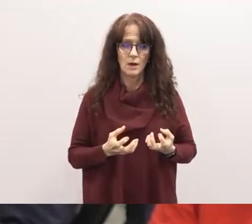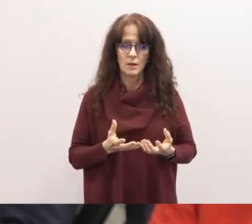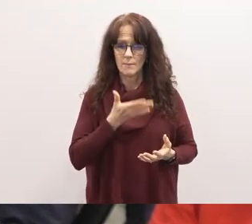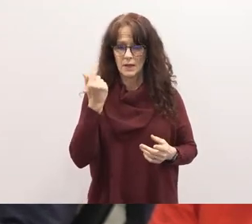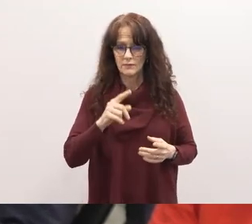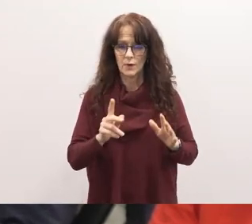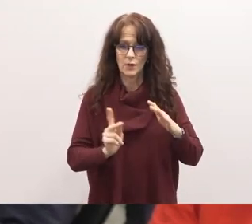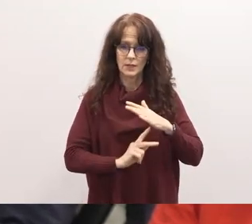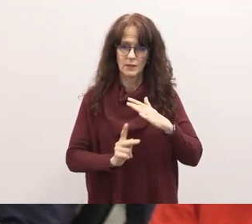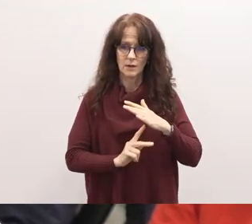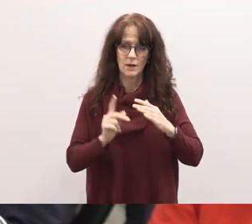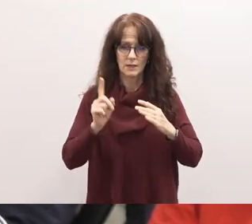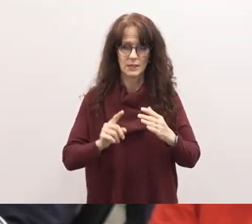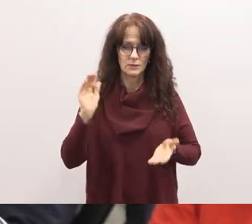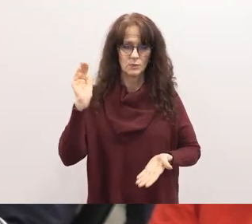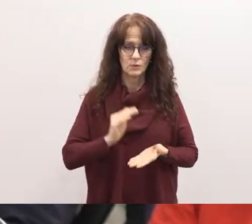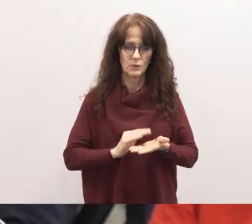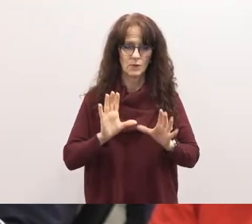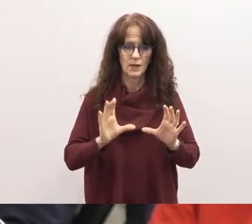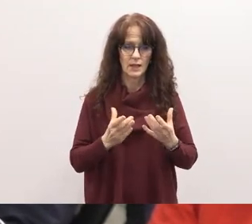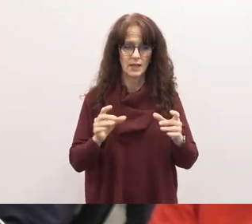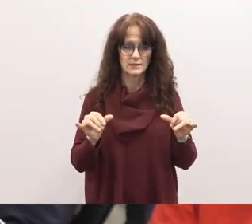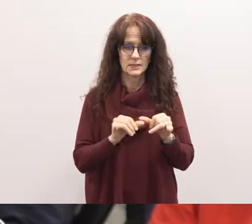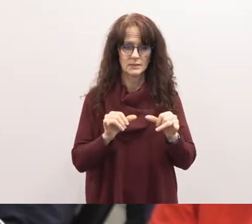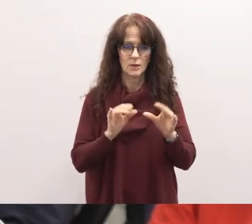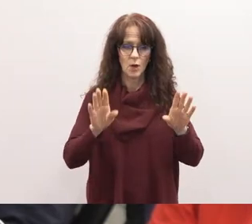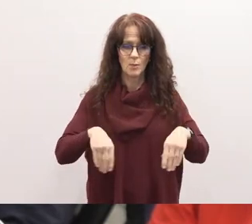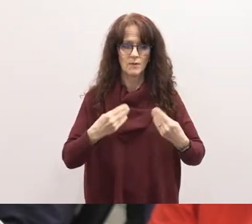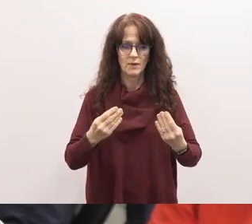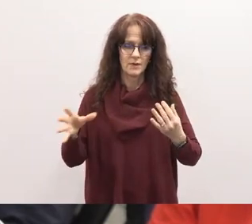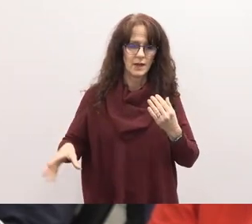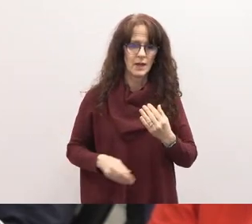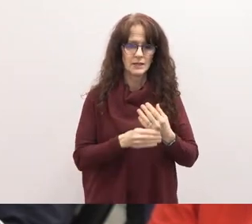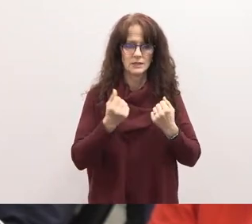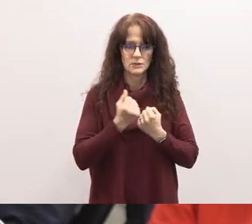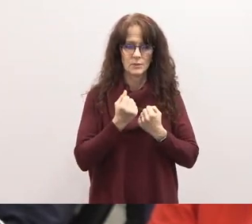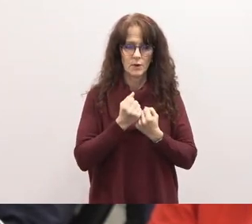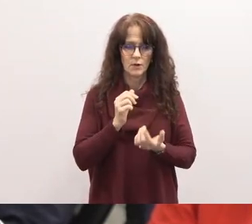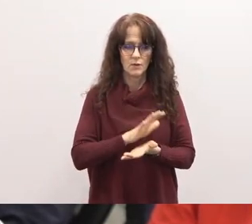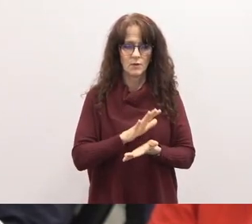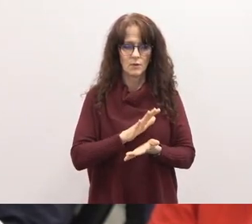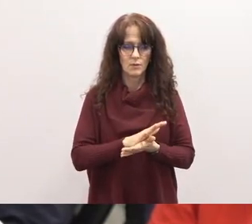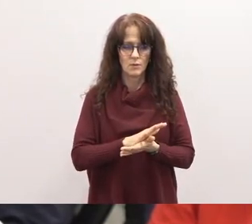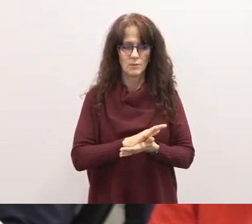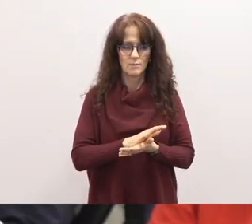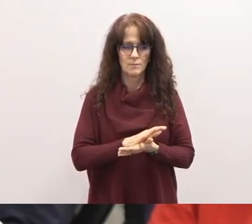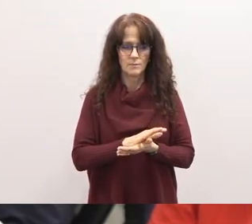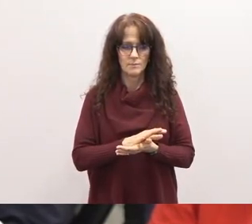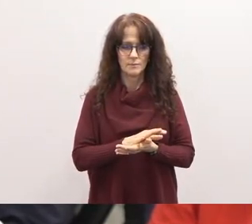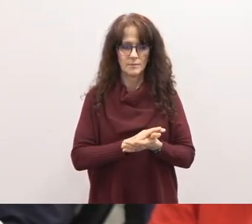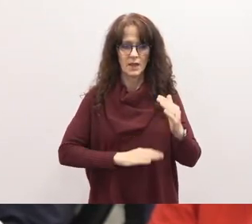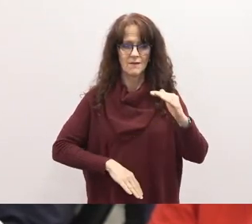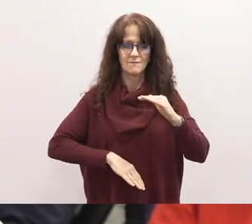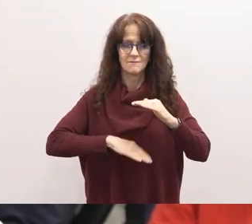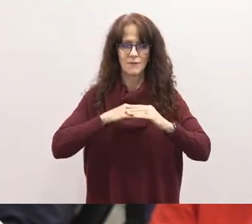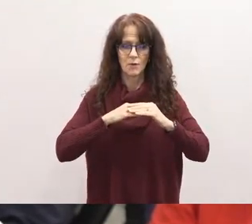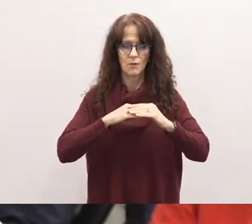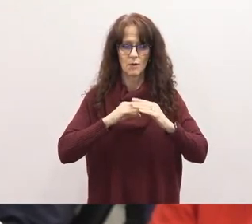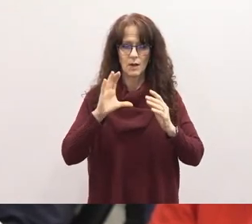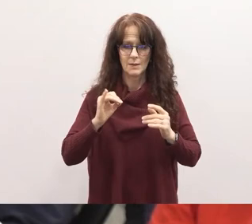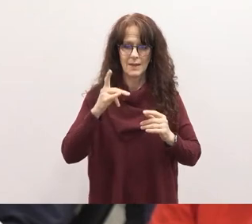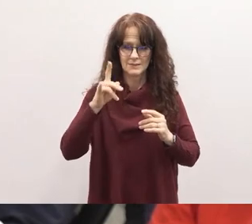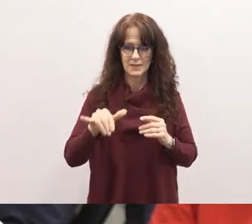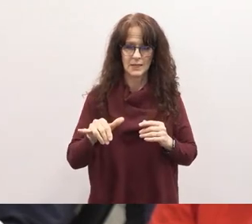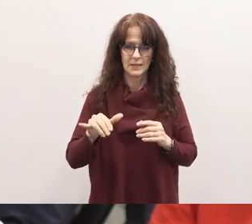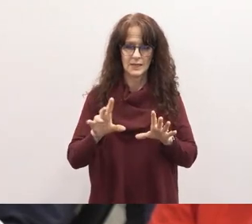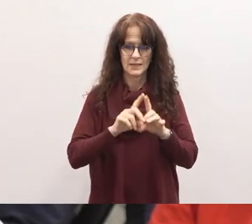best for kindergarten, it needs to reduce class sizes or provide additional support for schools who are at full capacity. While the